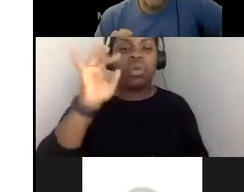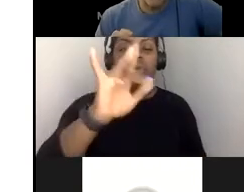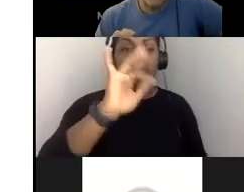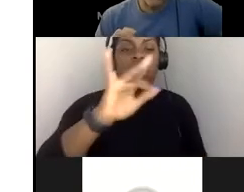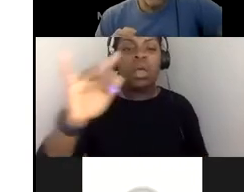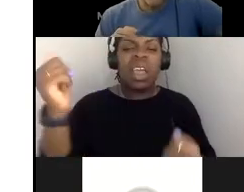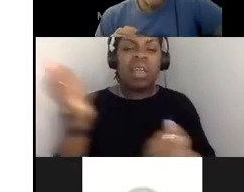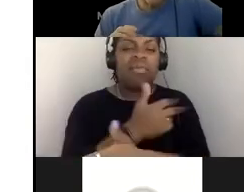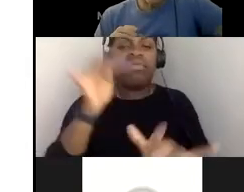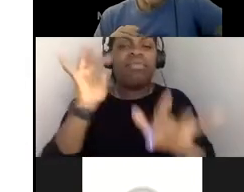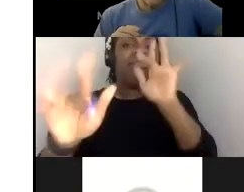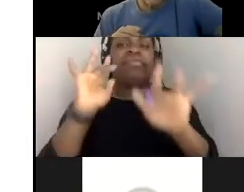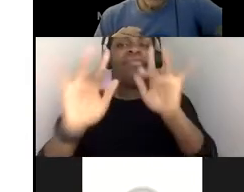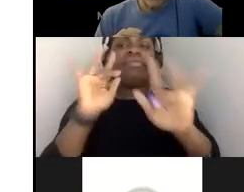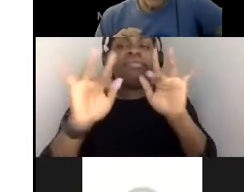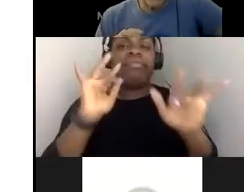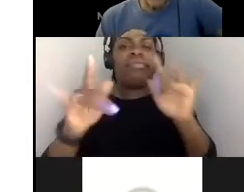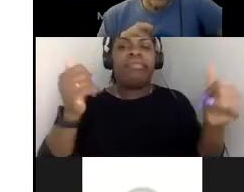pretrial,